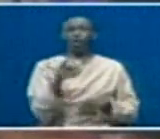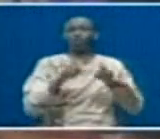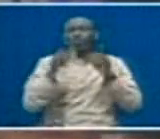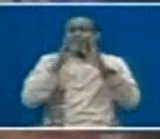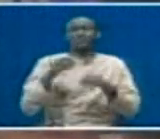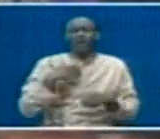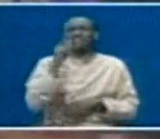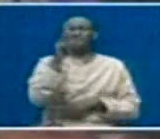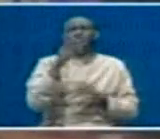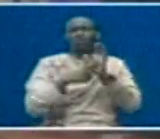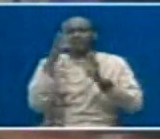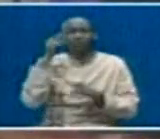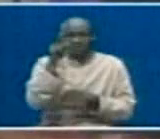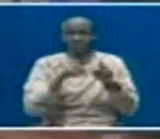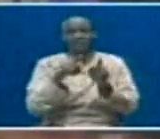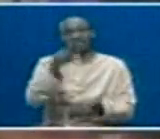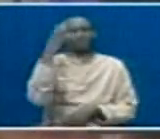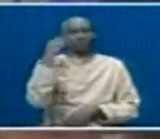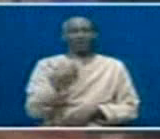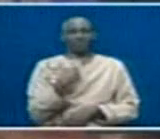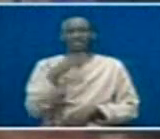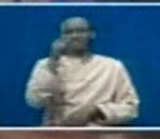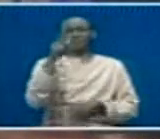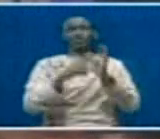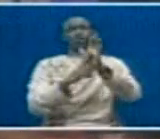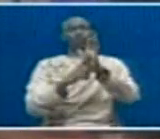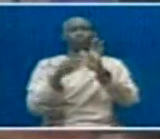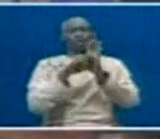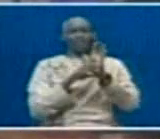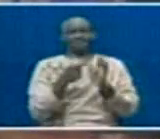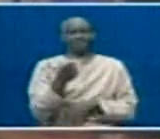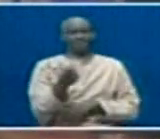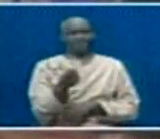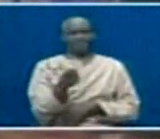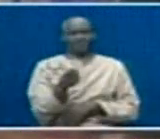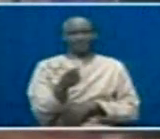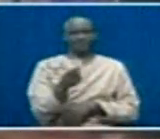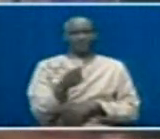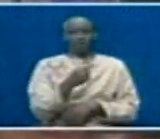at one time, is it? Yeah, he did. Is that the guy? Yeah, he did. He had a TV show here.